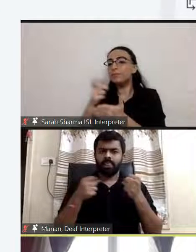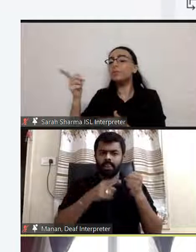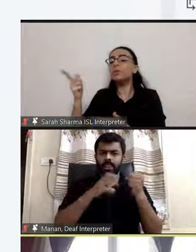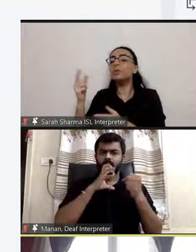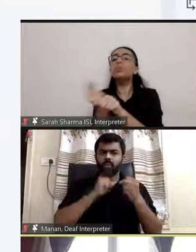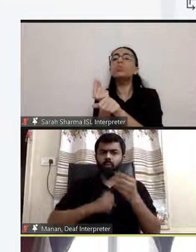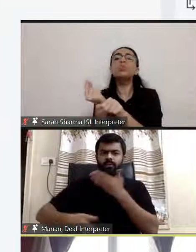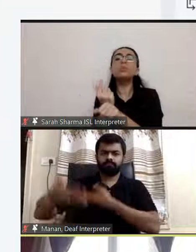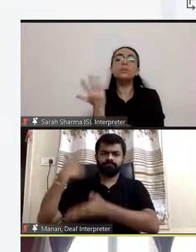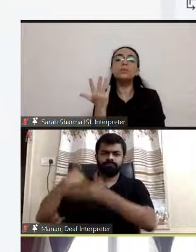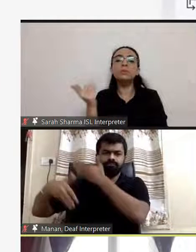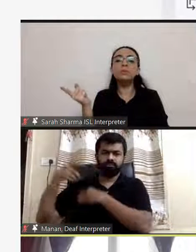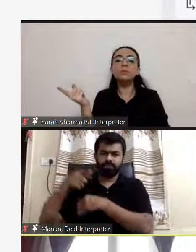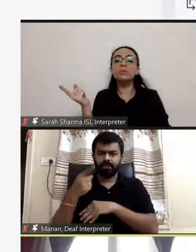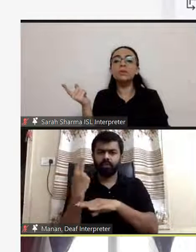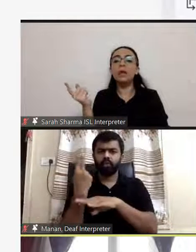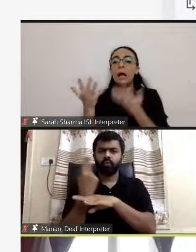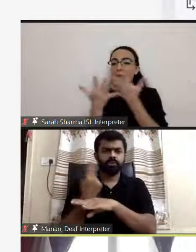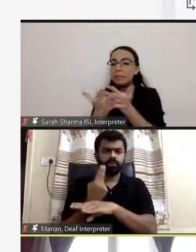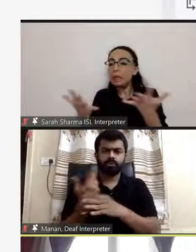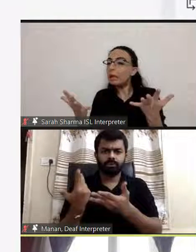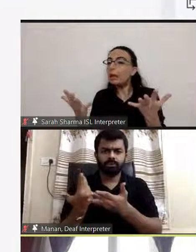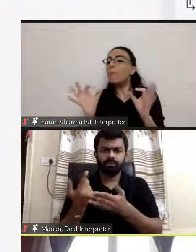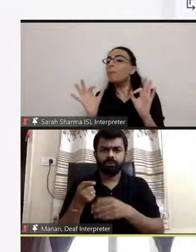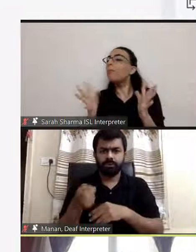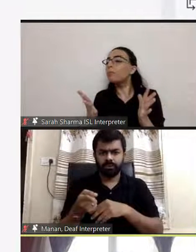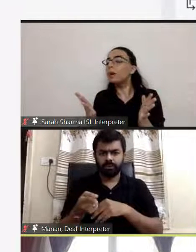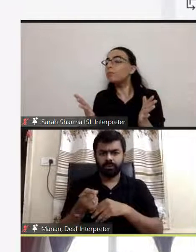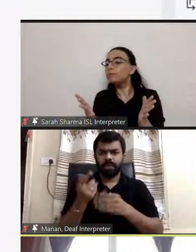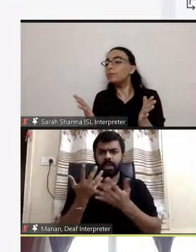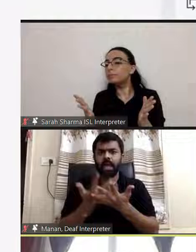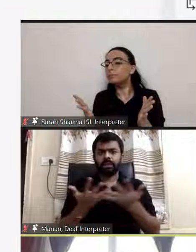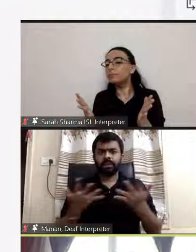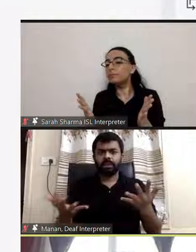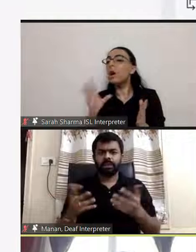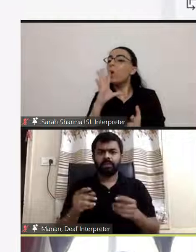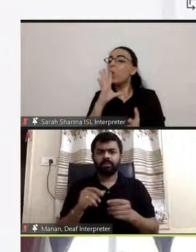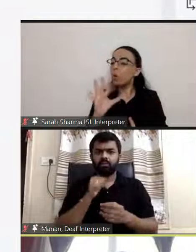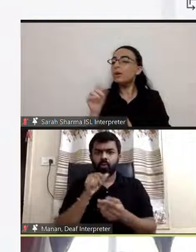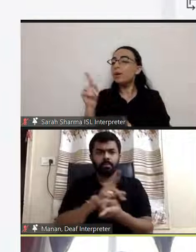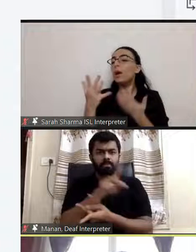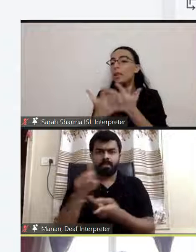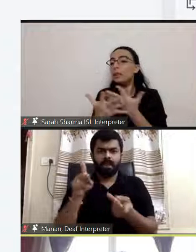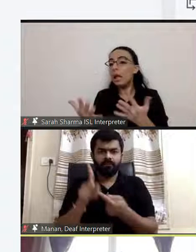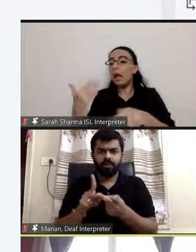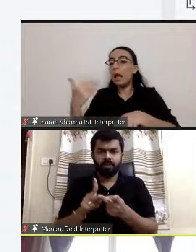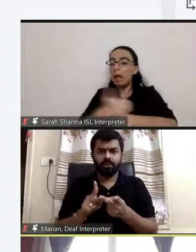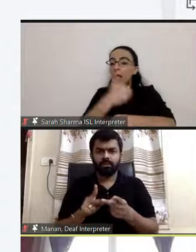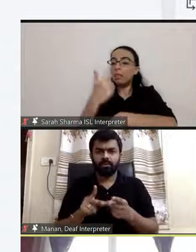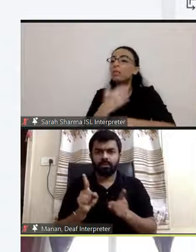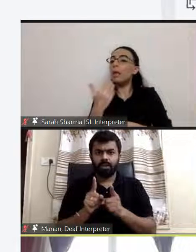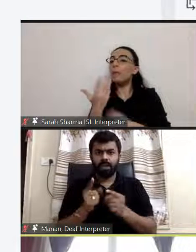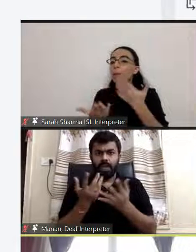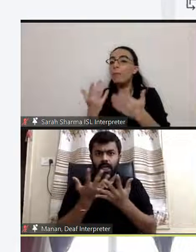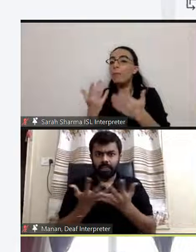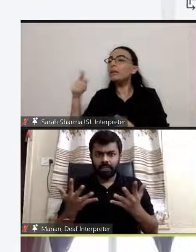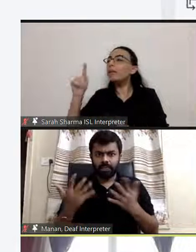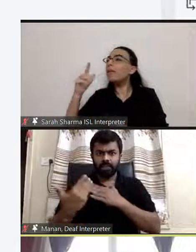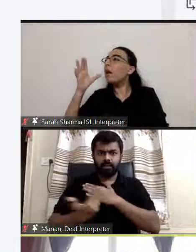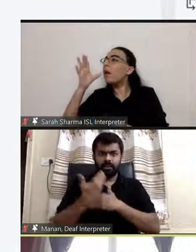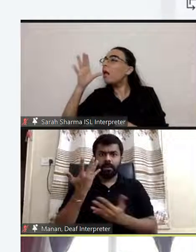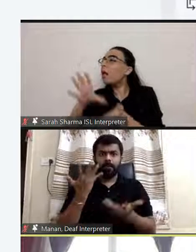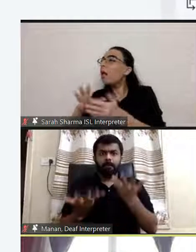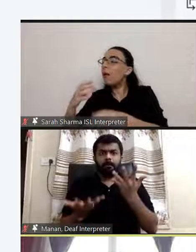very harmful products on the wound, and many people have died because of that. So we